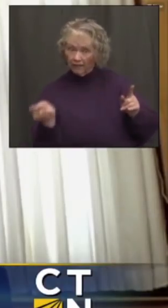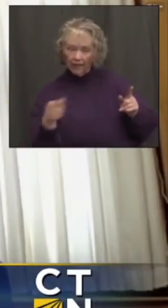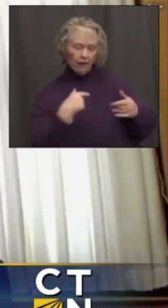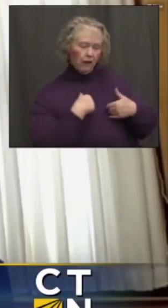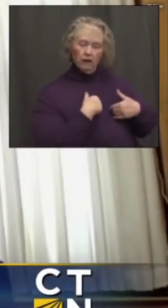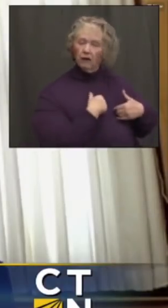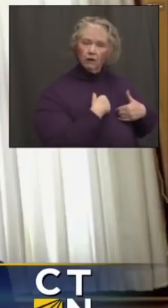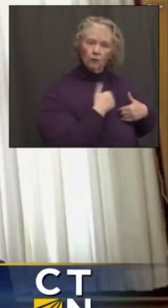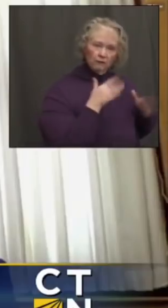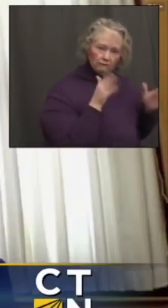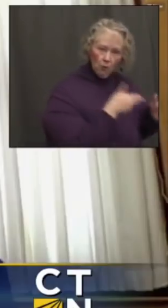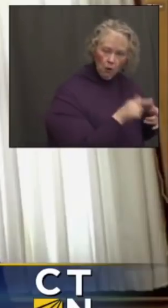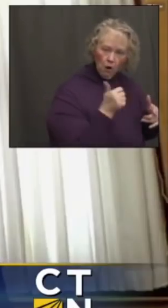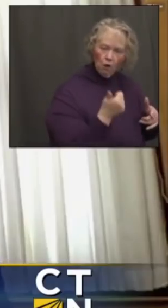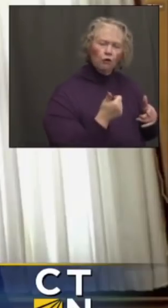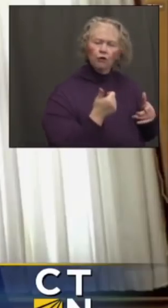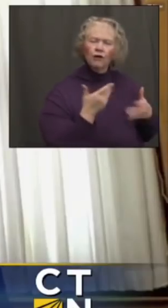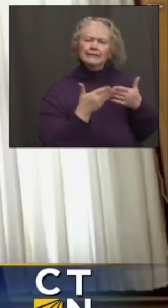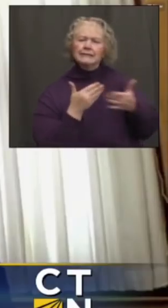state allocation from day one.